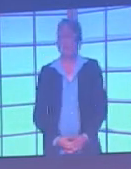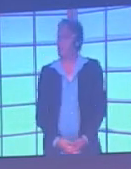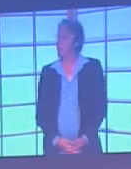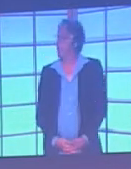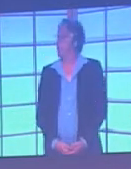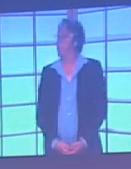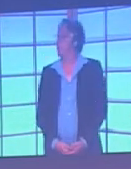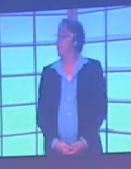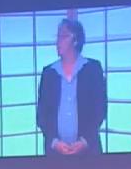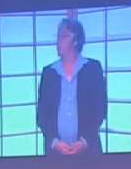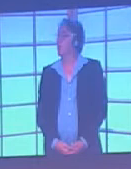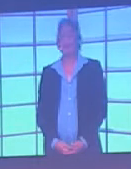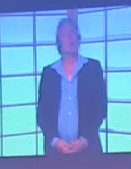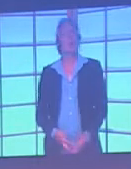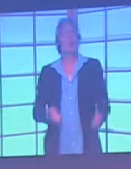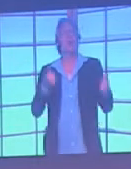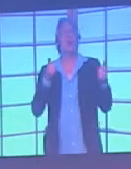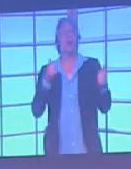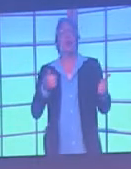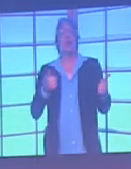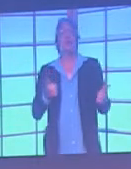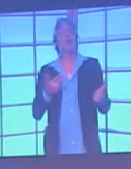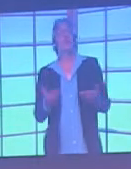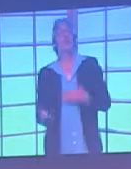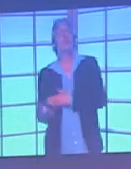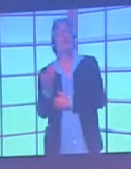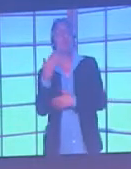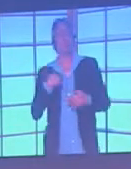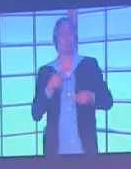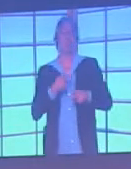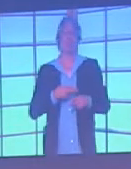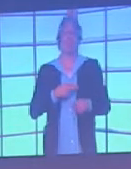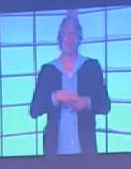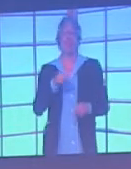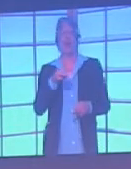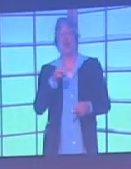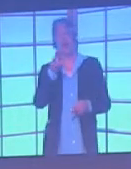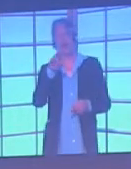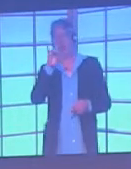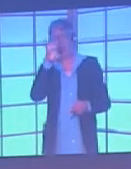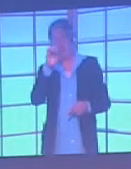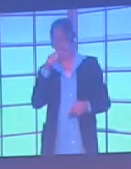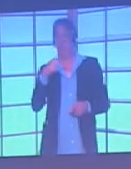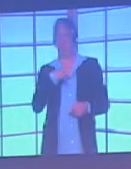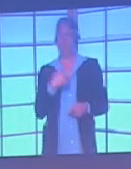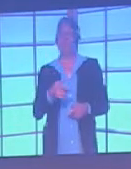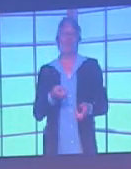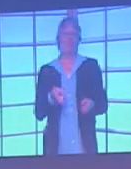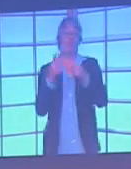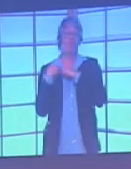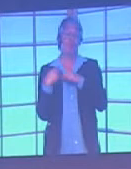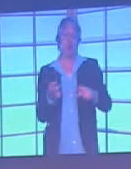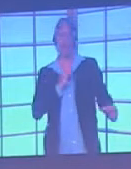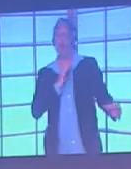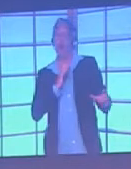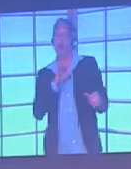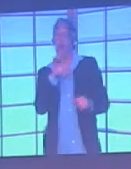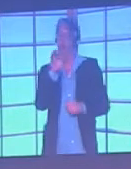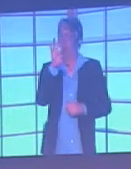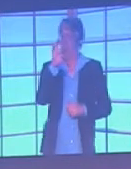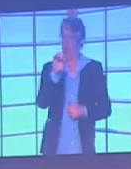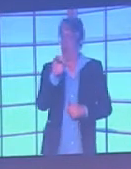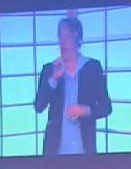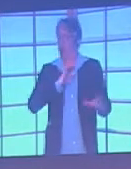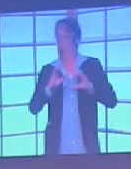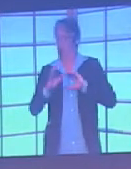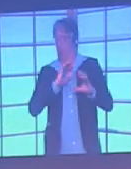Good morning, everyone. I'm Michael Rice, and as Joyce said, I'm the Communications Manager at CAFE. I started working with CAFE just before